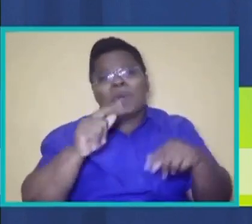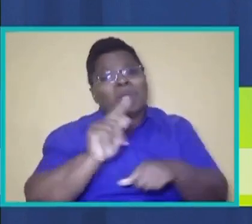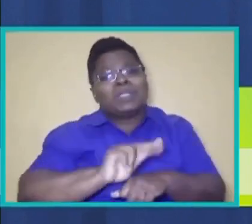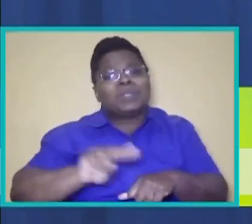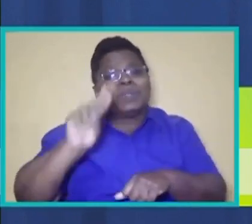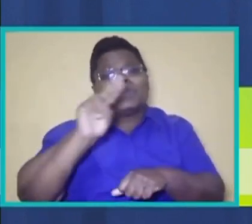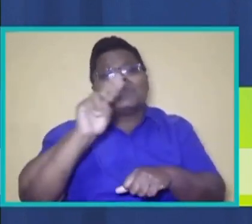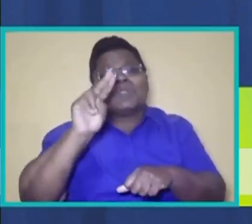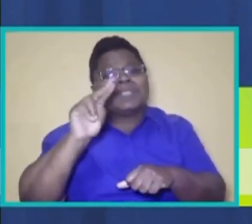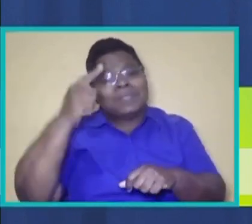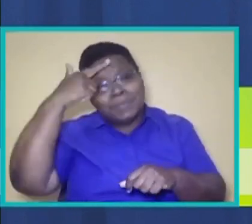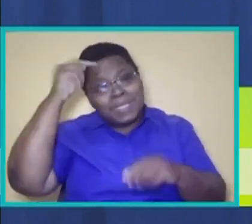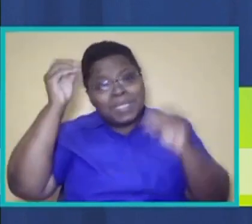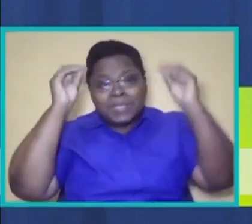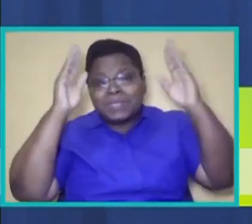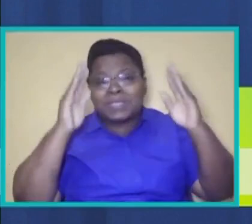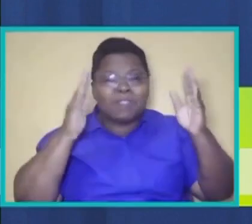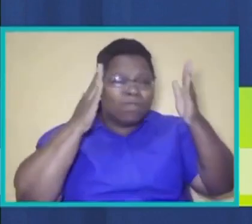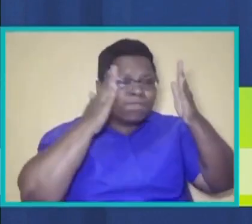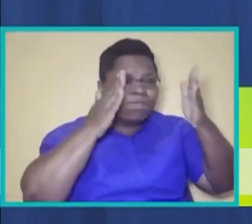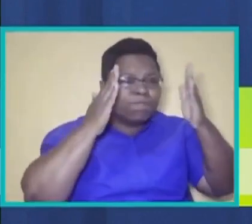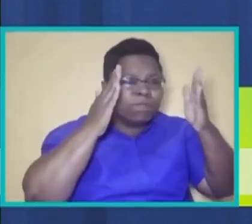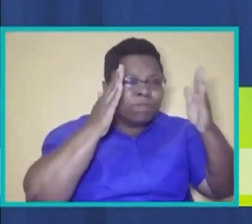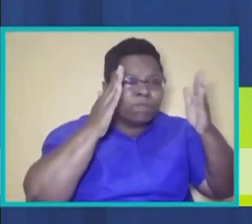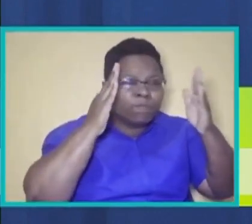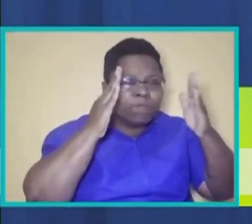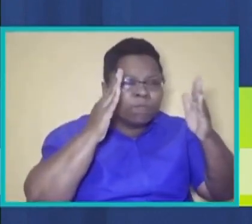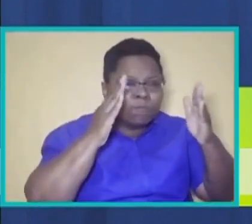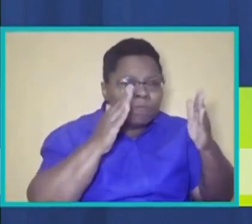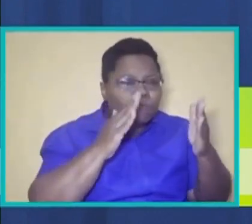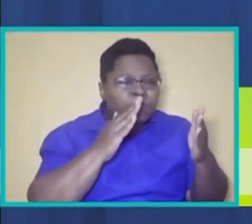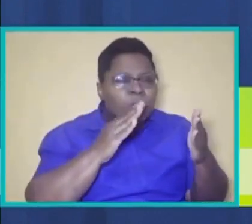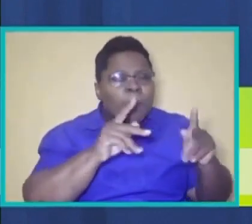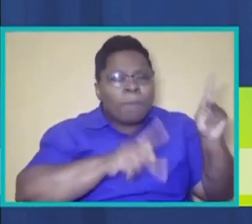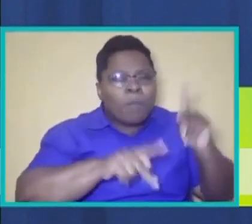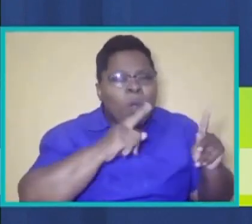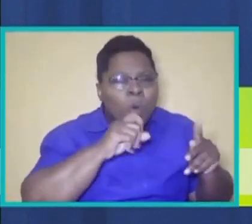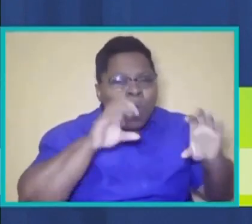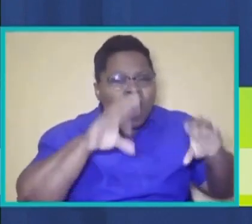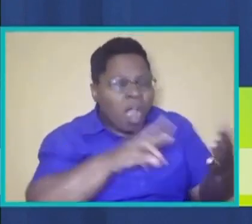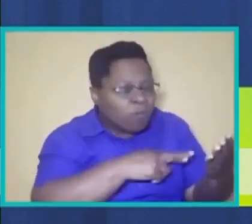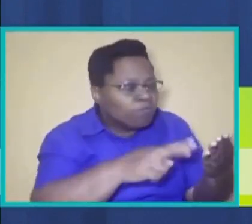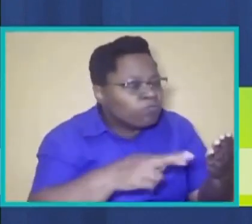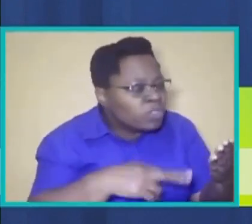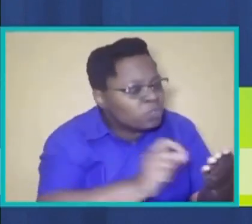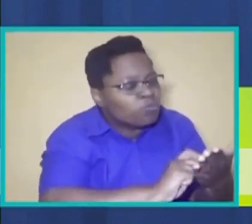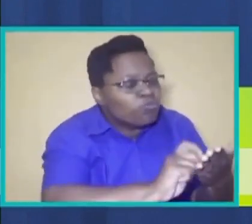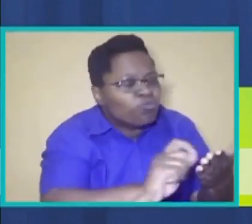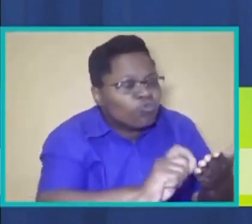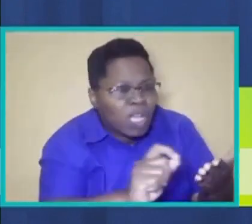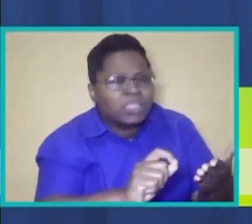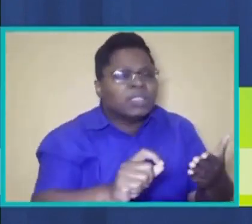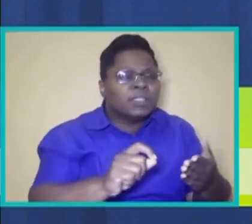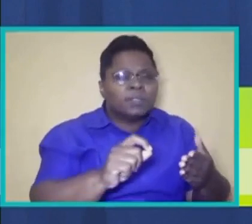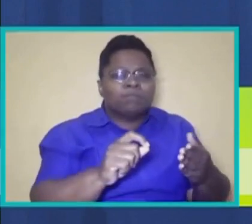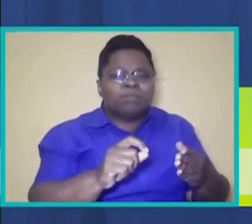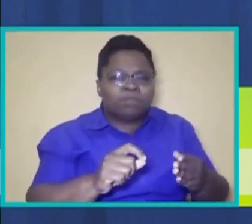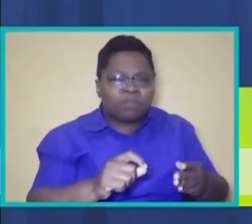that we can dispense this sort of scientific-based technology. Thank you. Thank you so